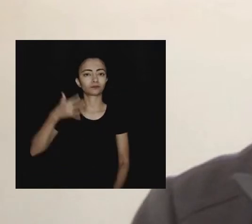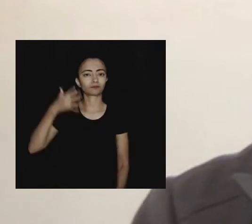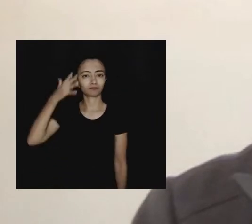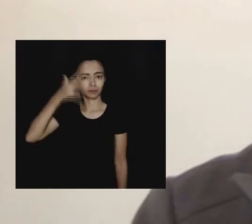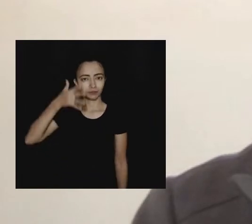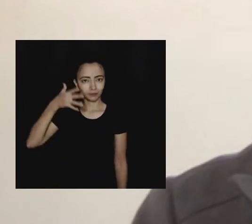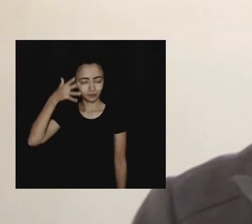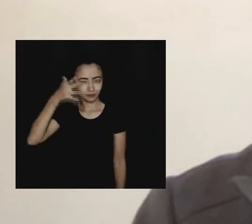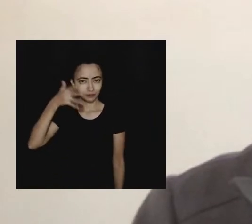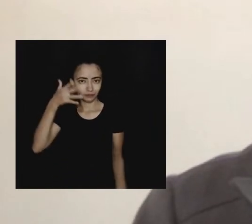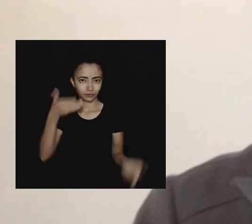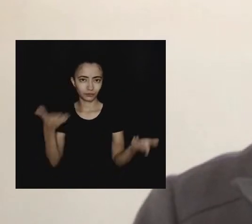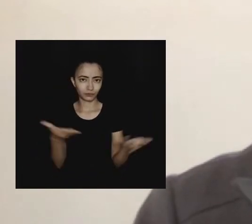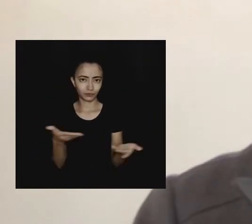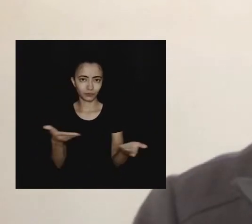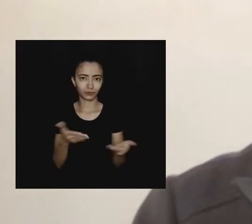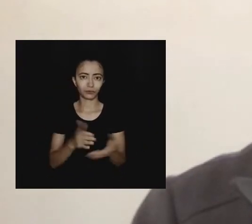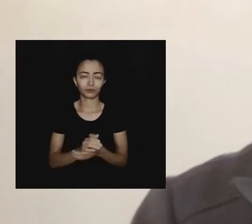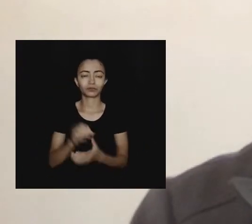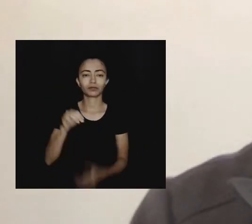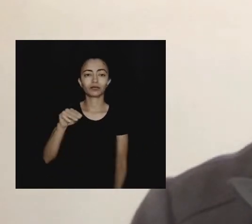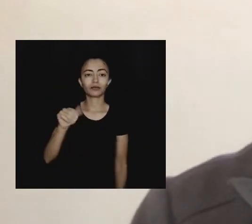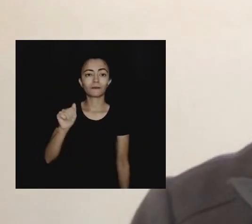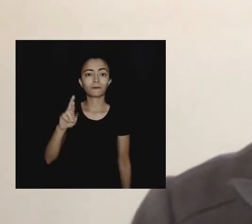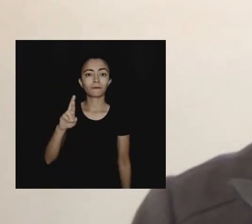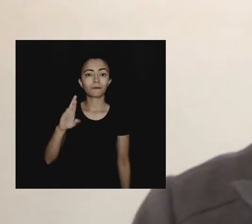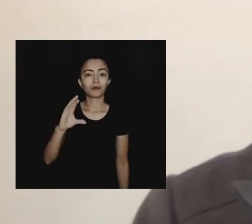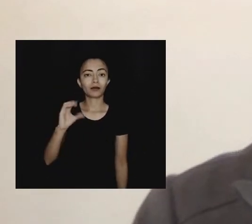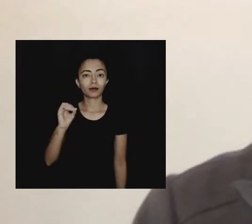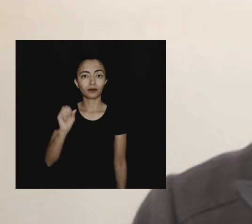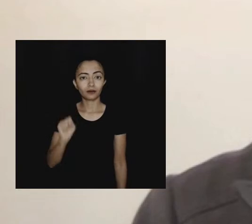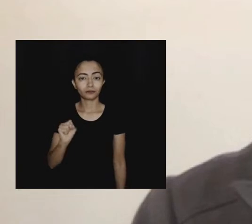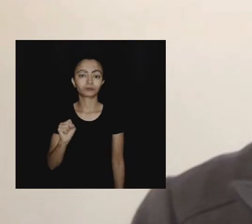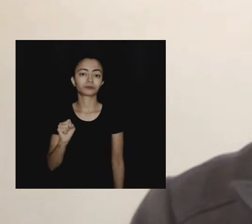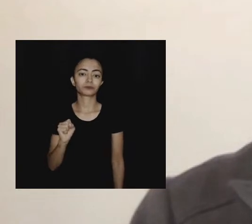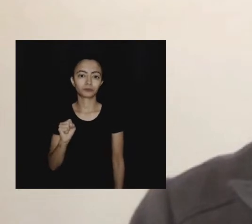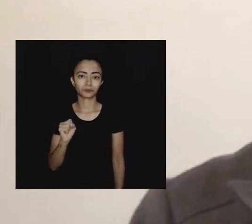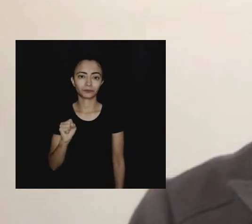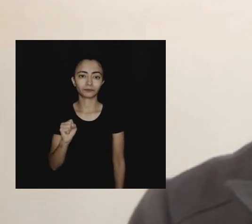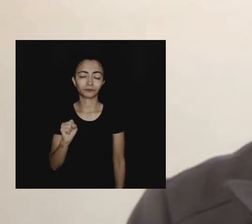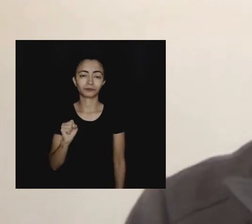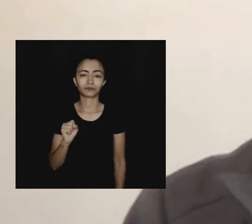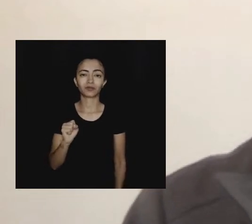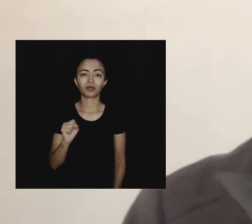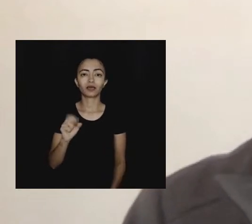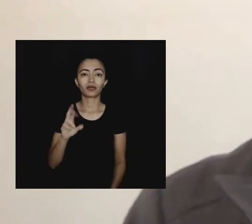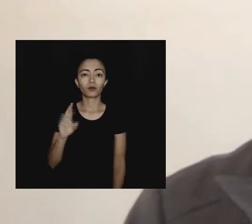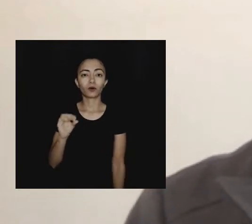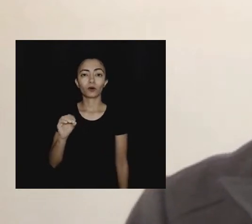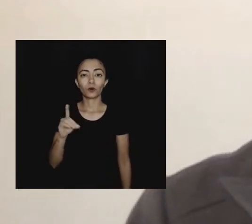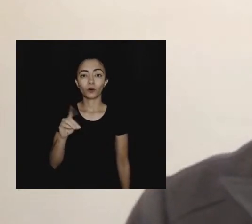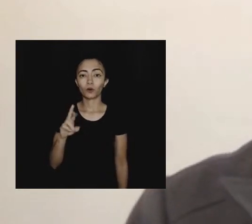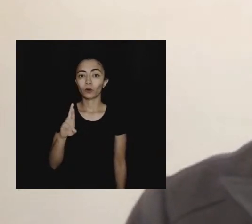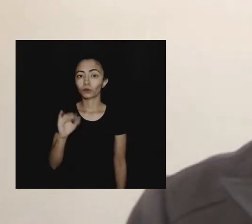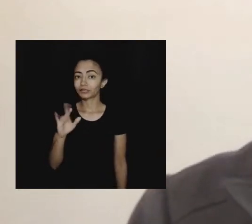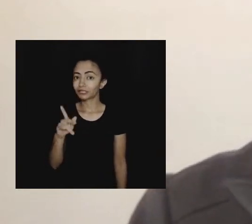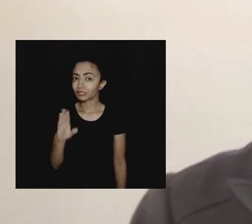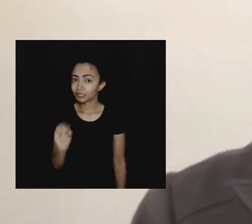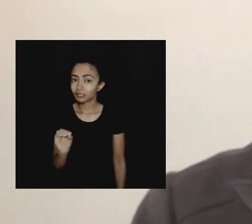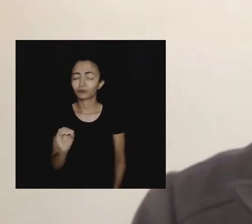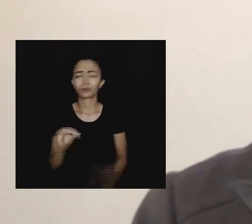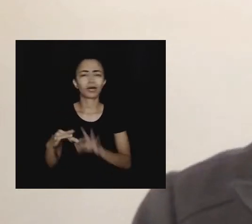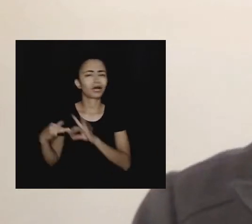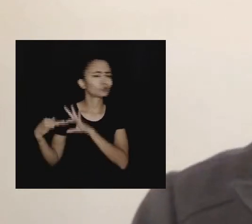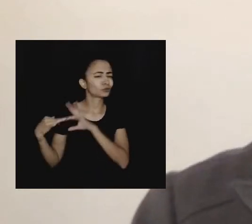especially our panelists today, Marcos Arana, Lawrence Grimstrong, Rodrigo